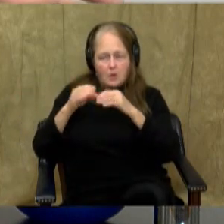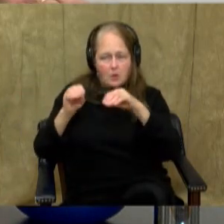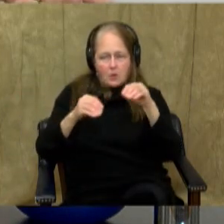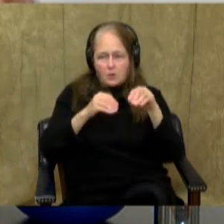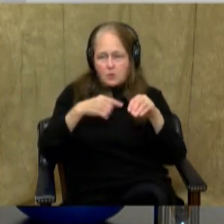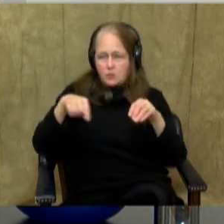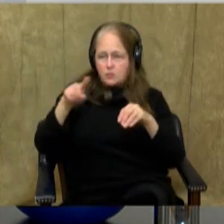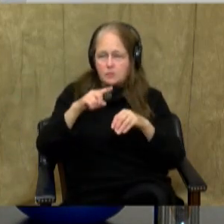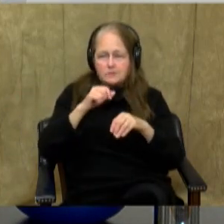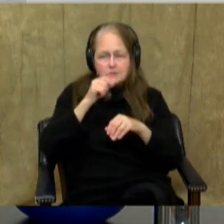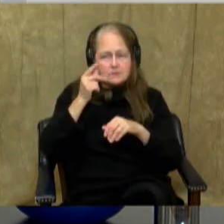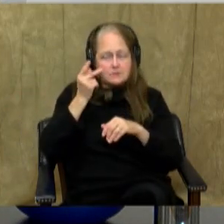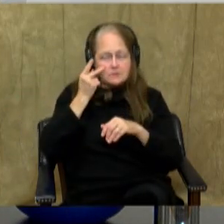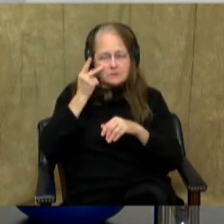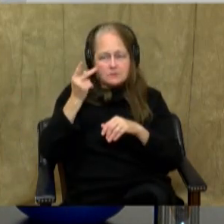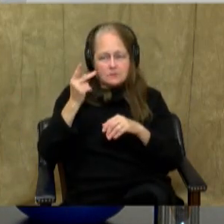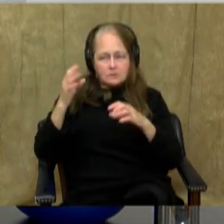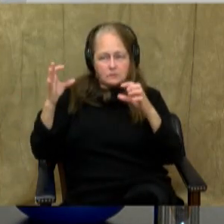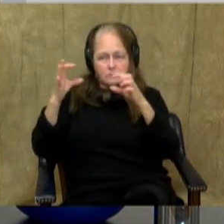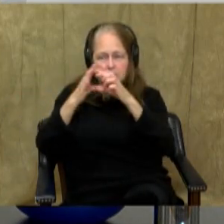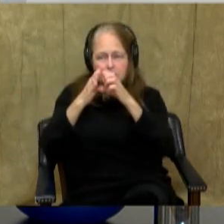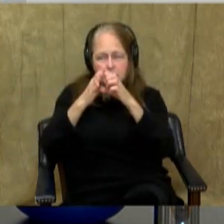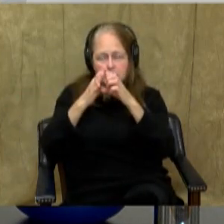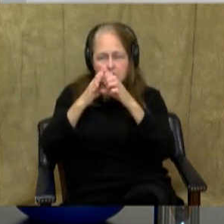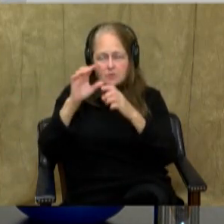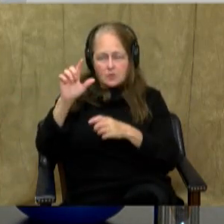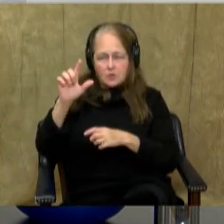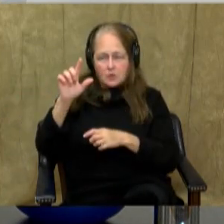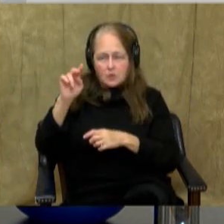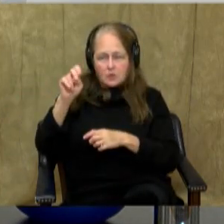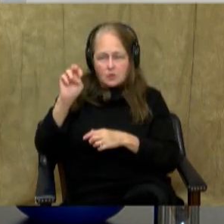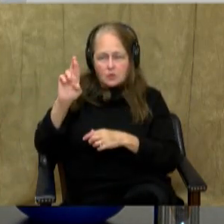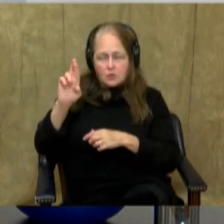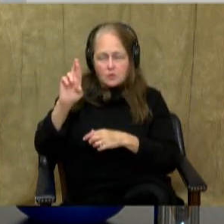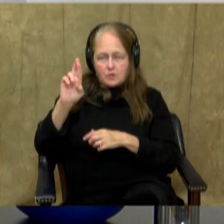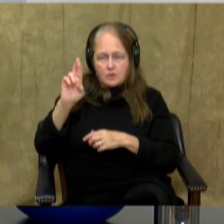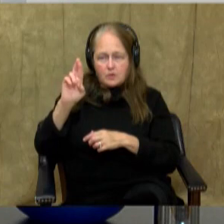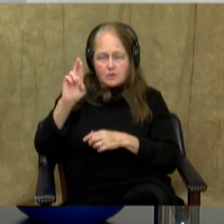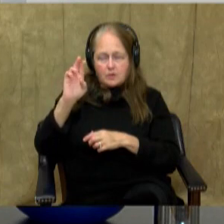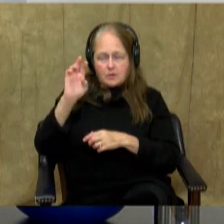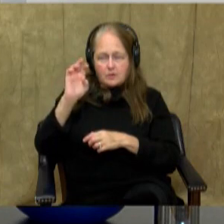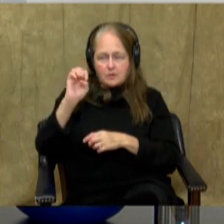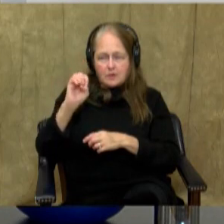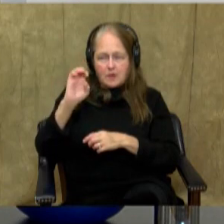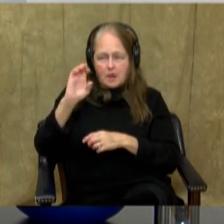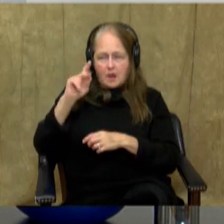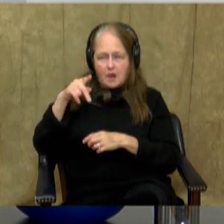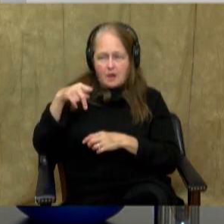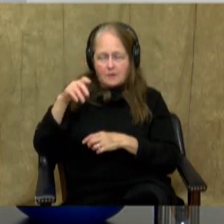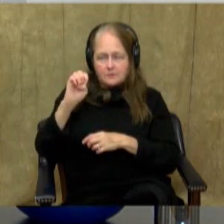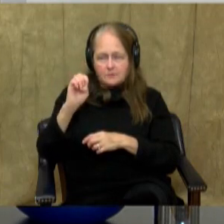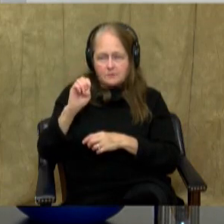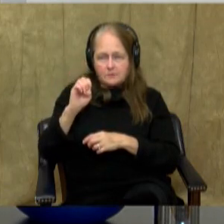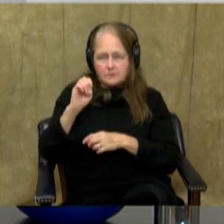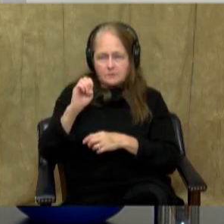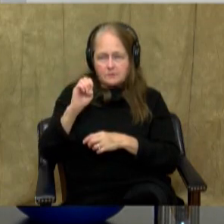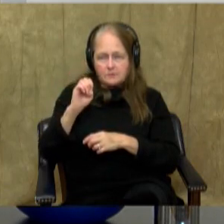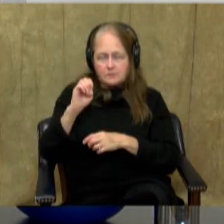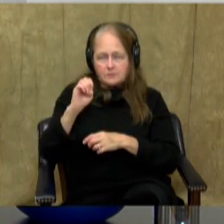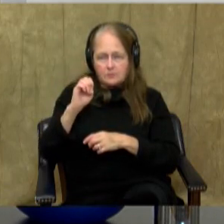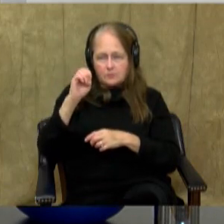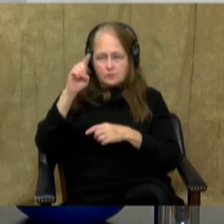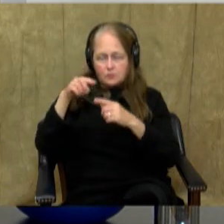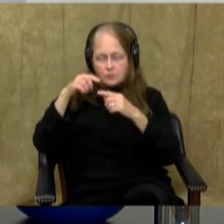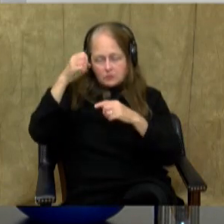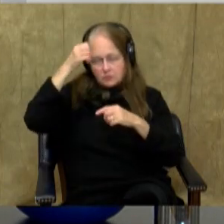one gets to view them. Lunar eclipses, on the other hand, a lunar eclipse happens